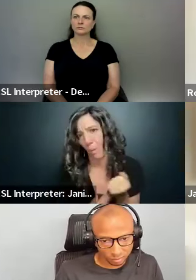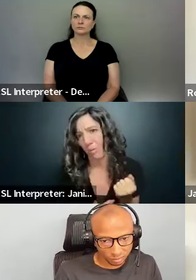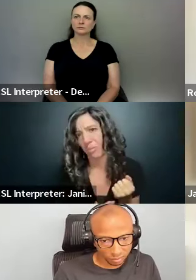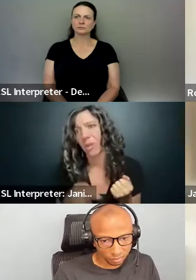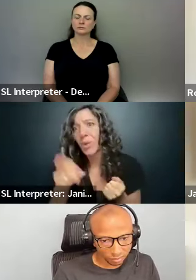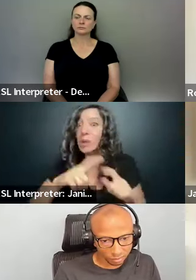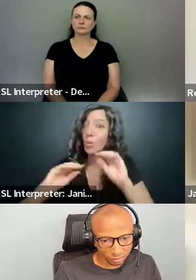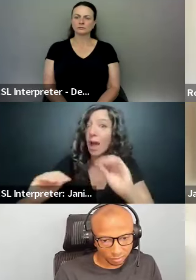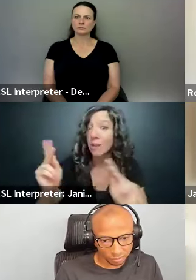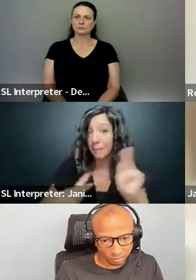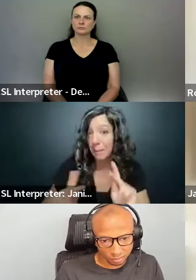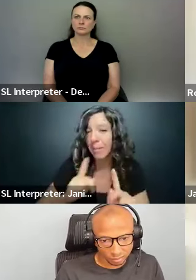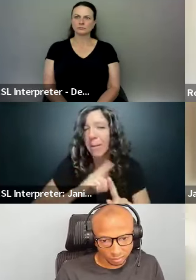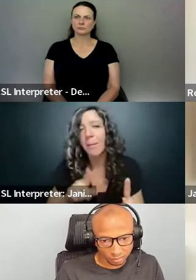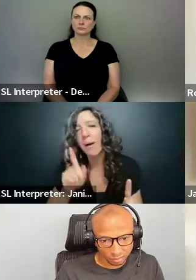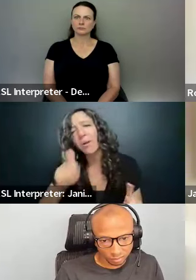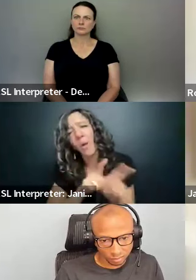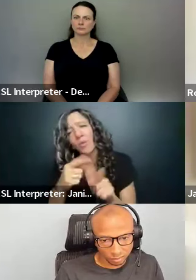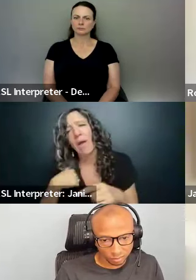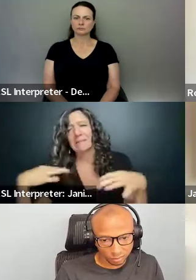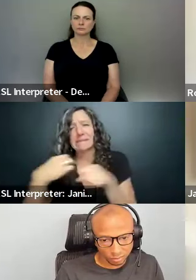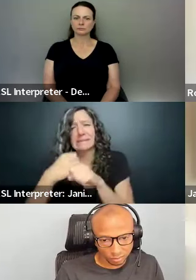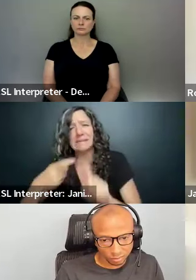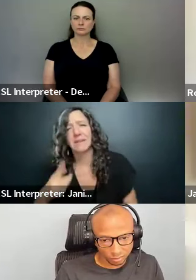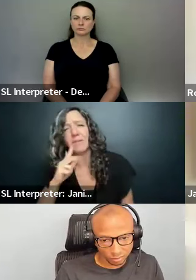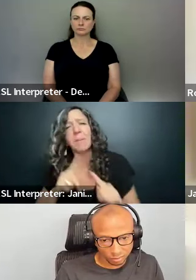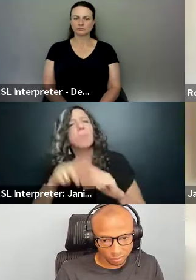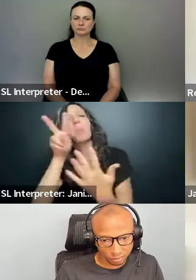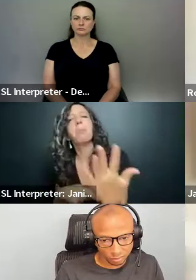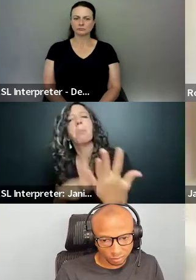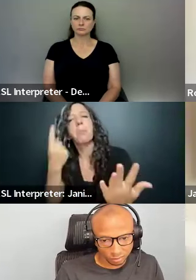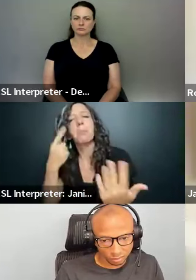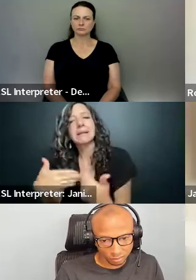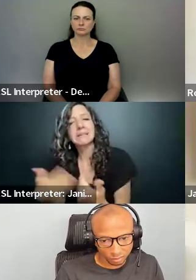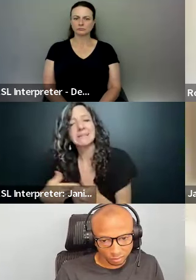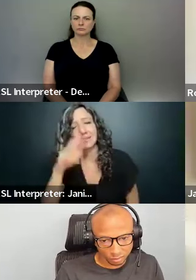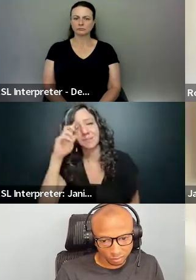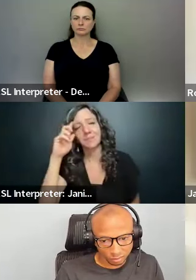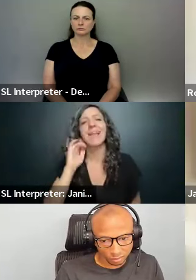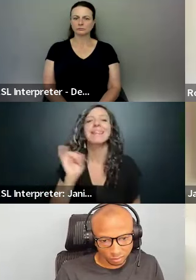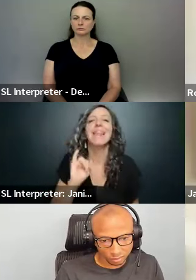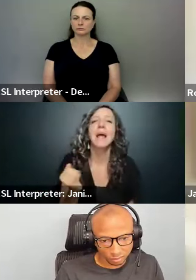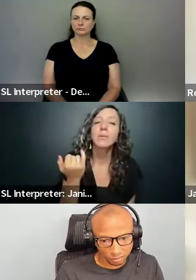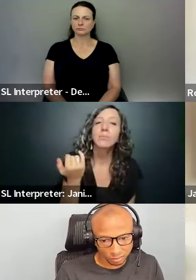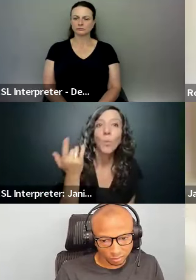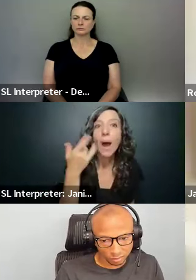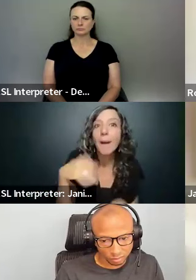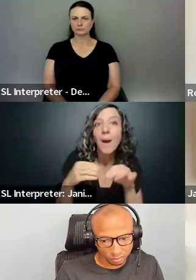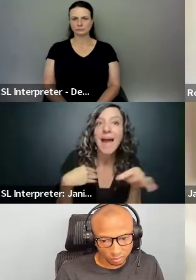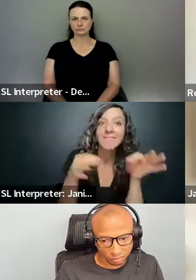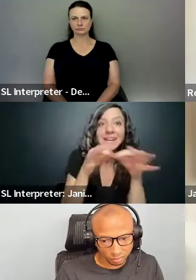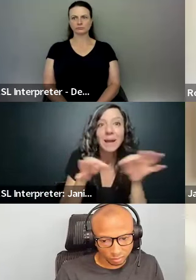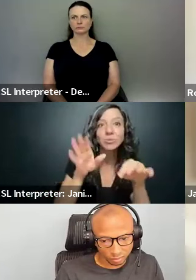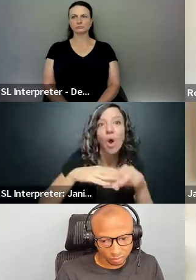like, why are you asking for this, right? They may just not understand. Like, well, the captions should be on the screen, right, versus on the